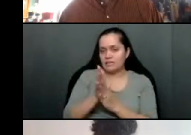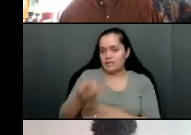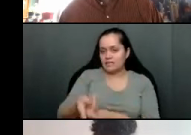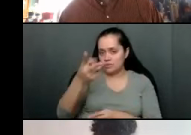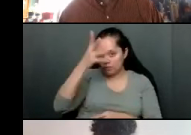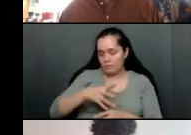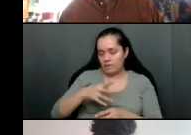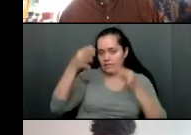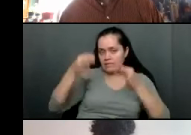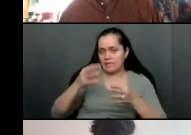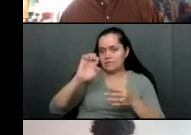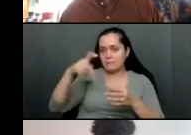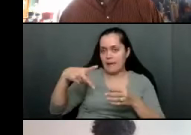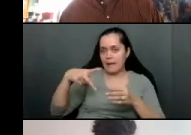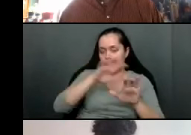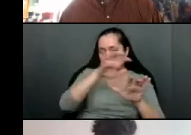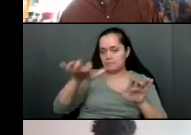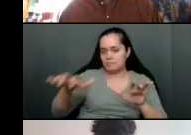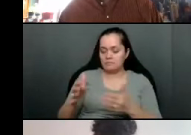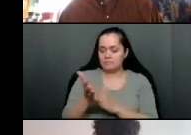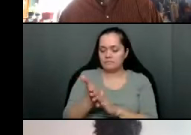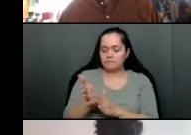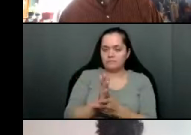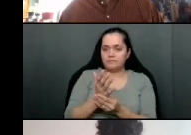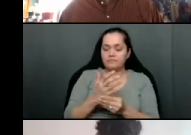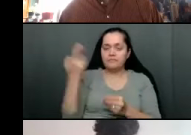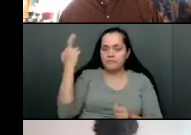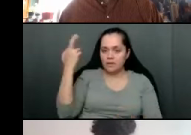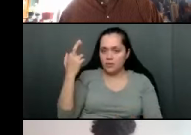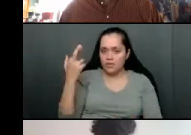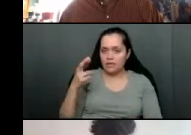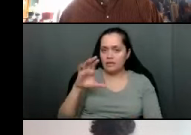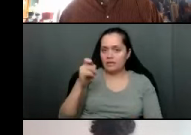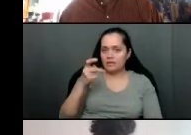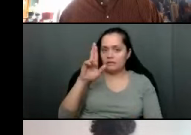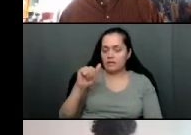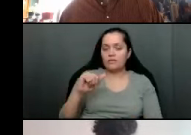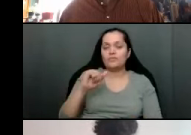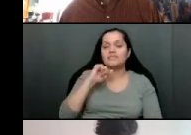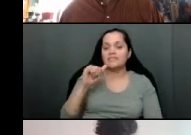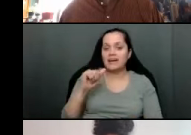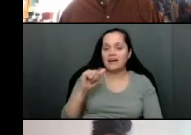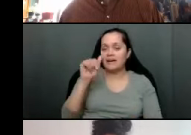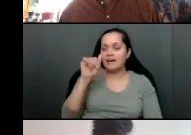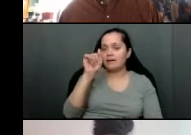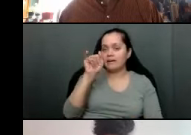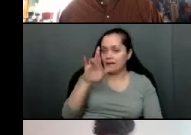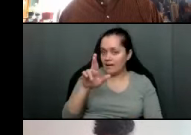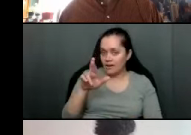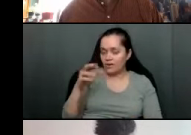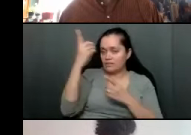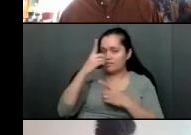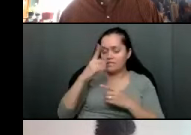decided to map it out. And they realized that cholera was not an airborne disease, but was